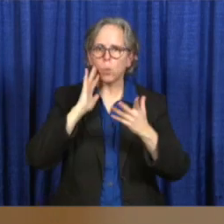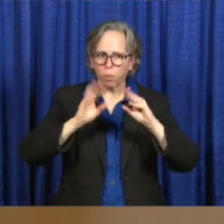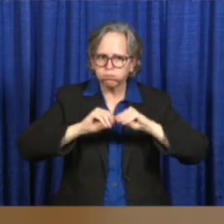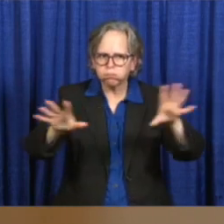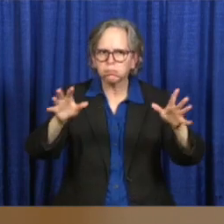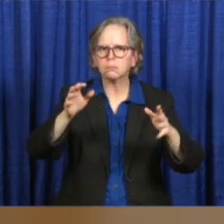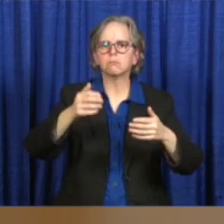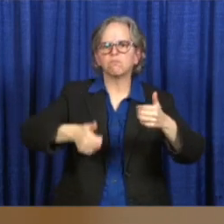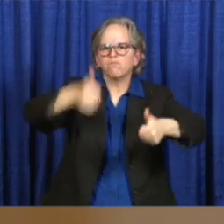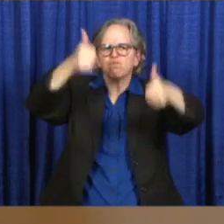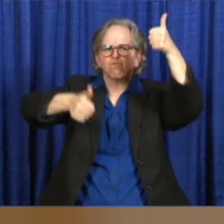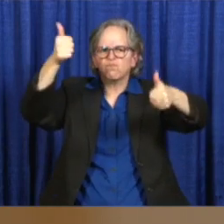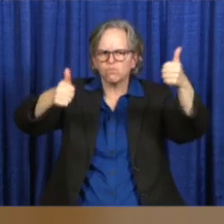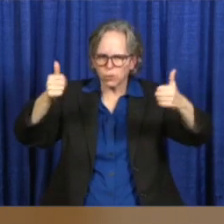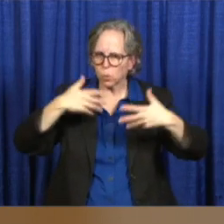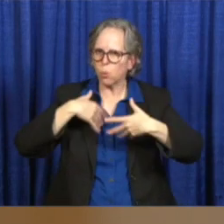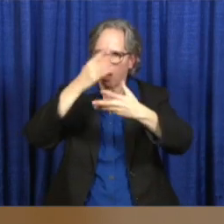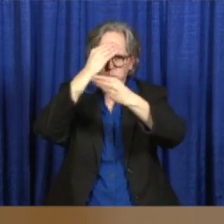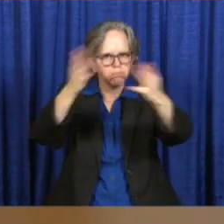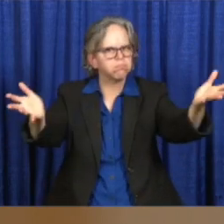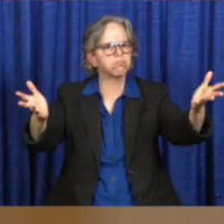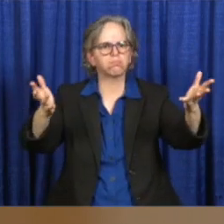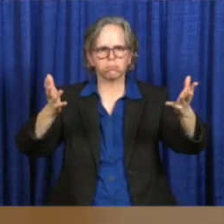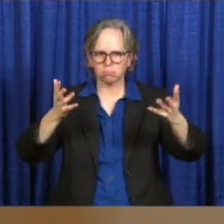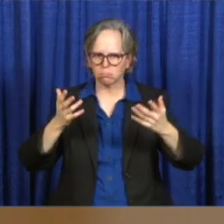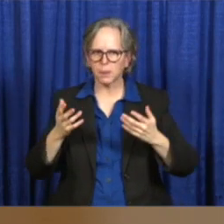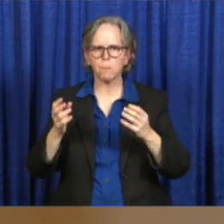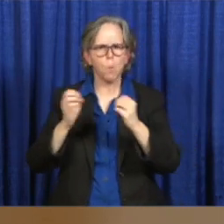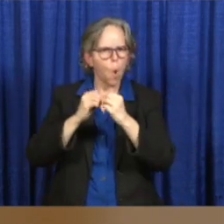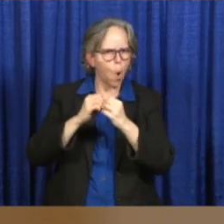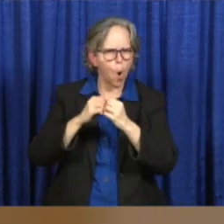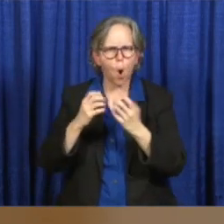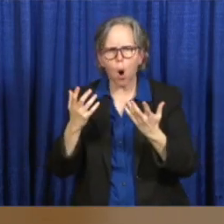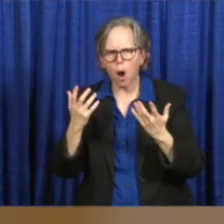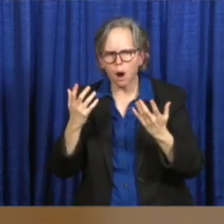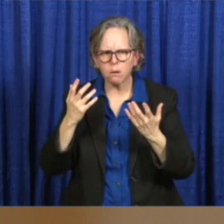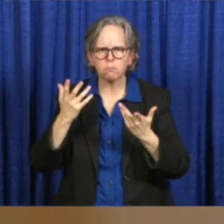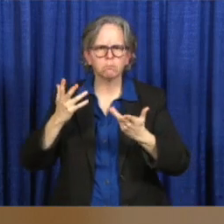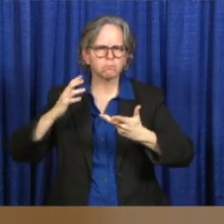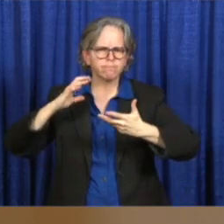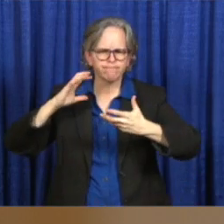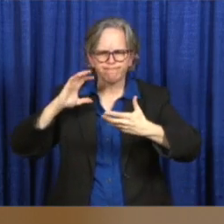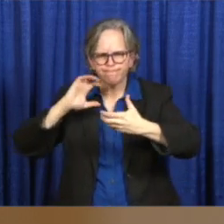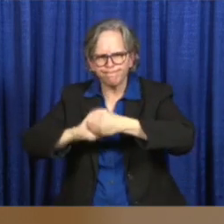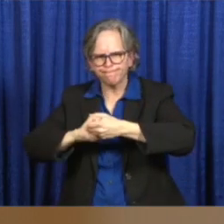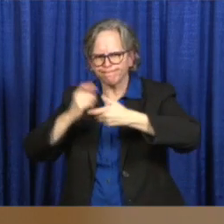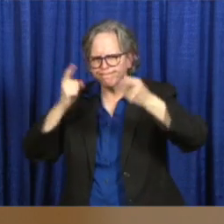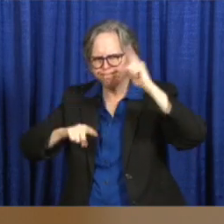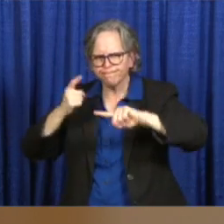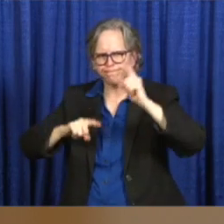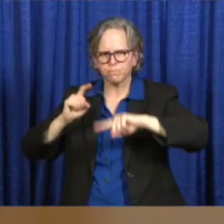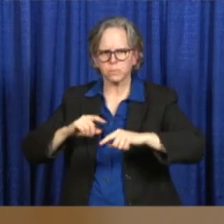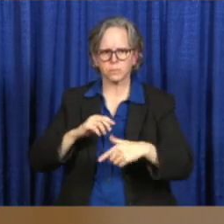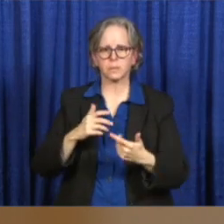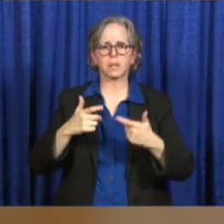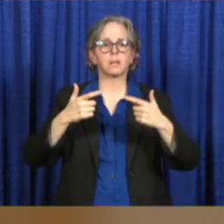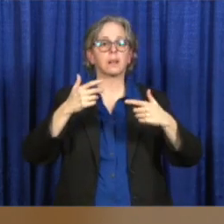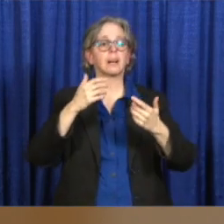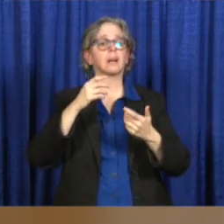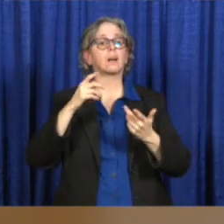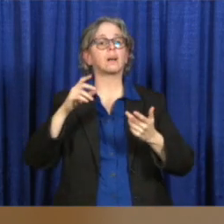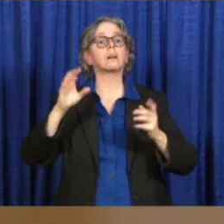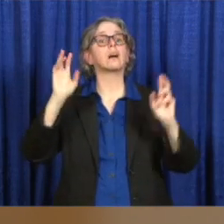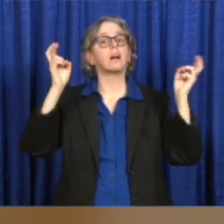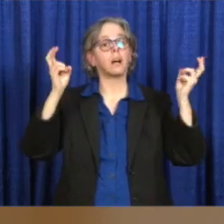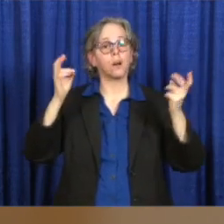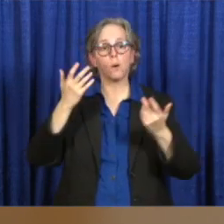of information on getting that to our labs in partnership with some of our bigger hospital labs to take the overflow. So we'll do our